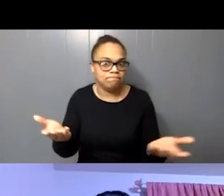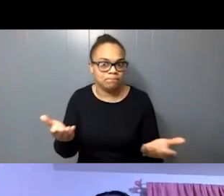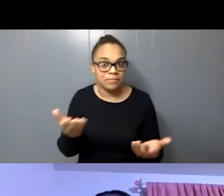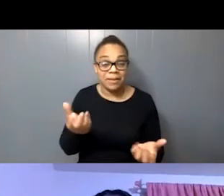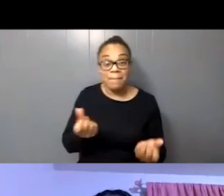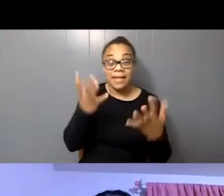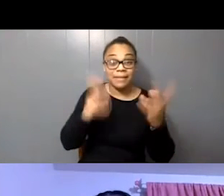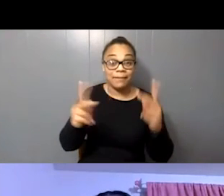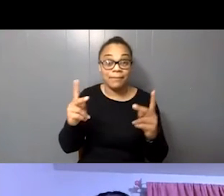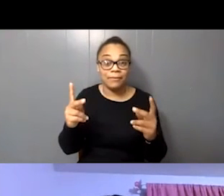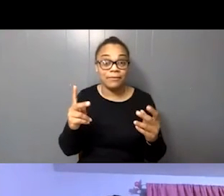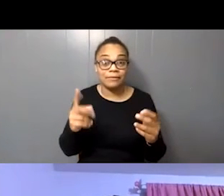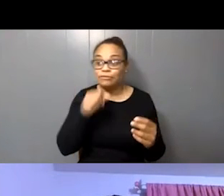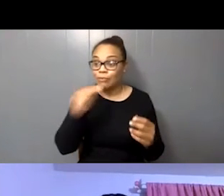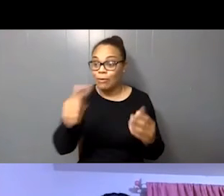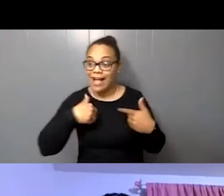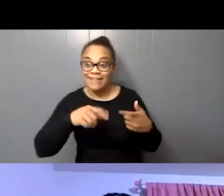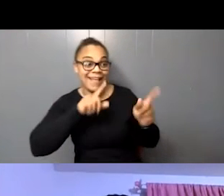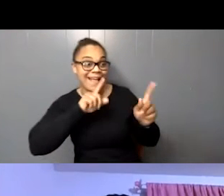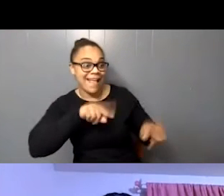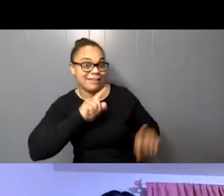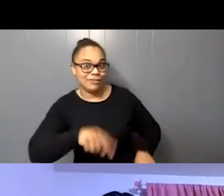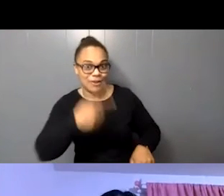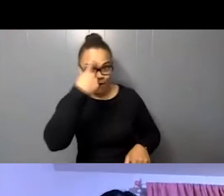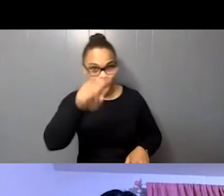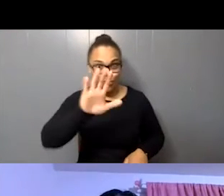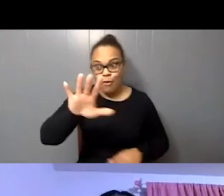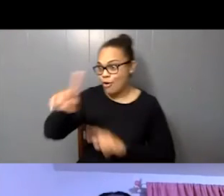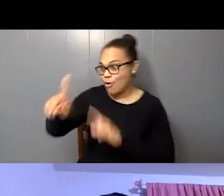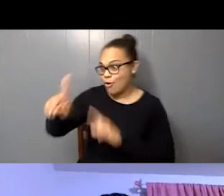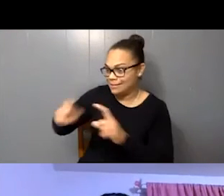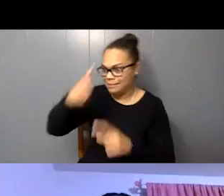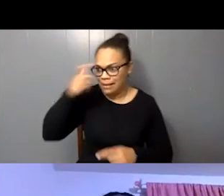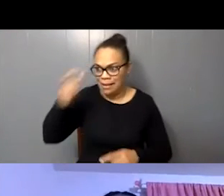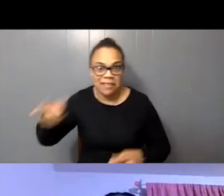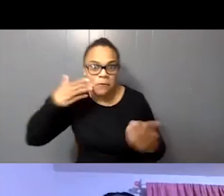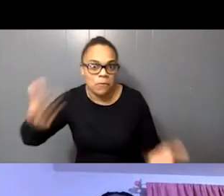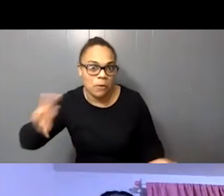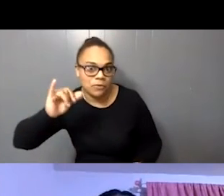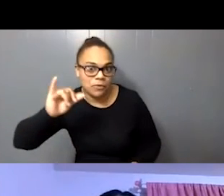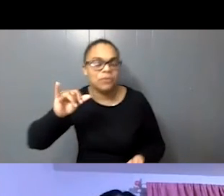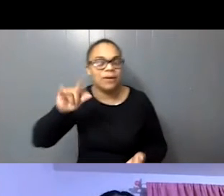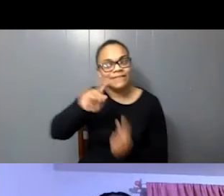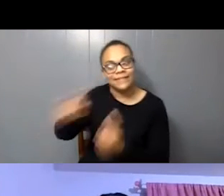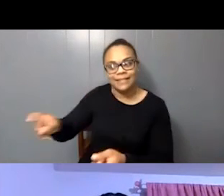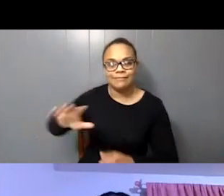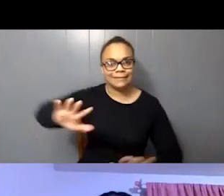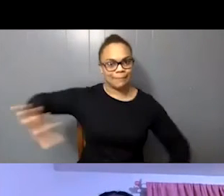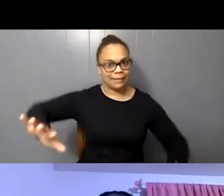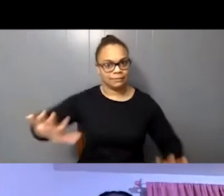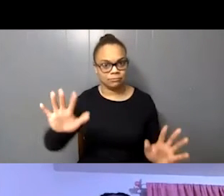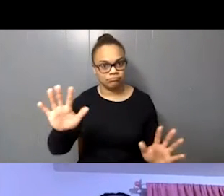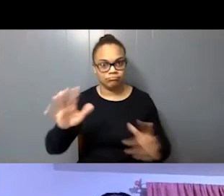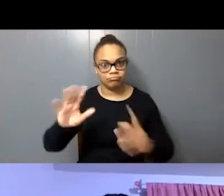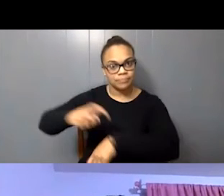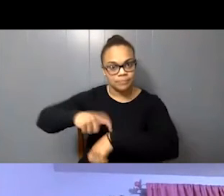for themselves too. So you have to make sure that you give them that space. And it is a challenge between both people.